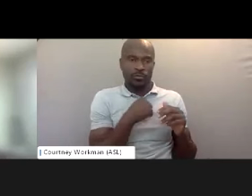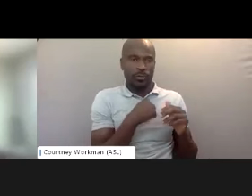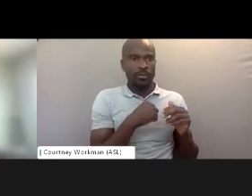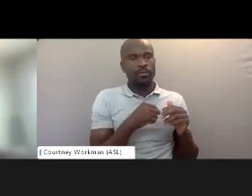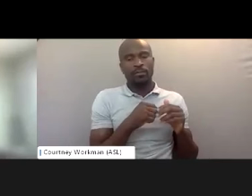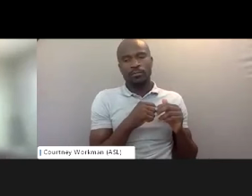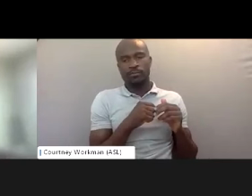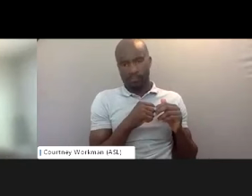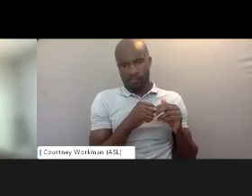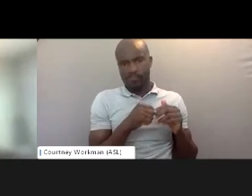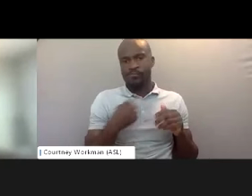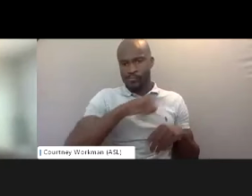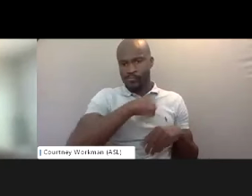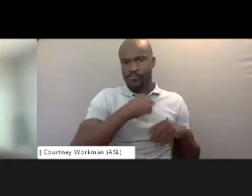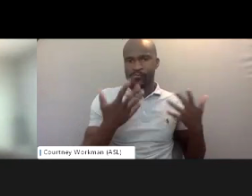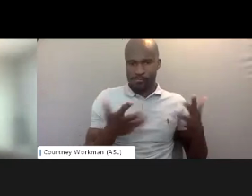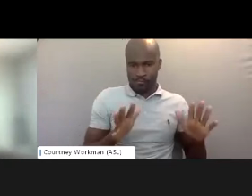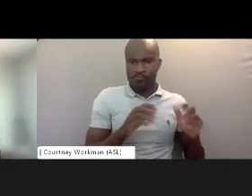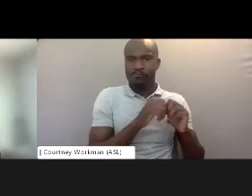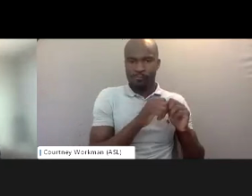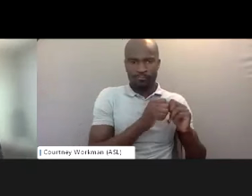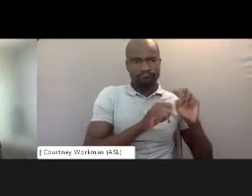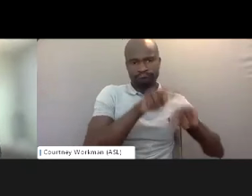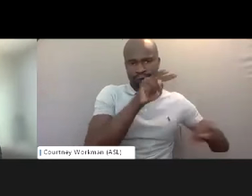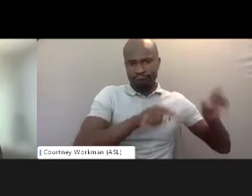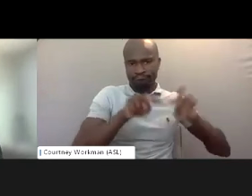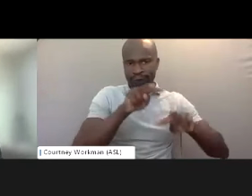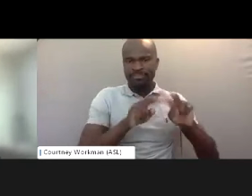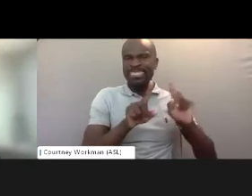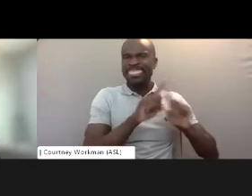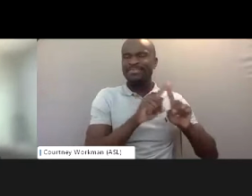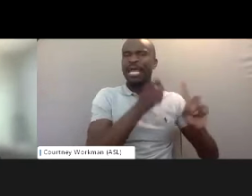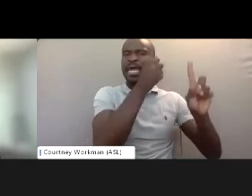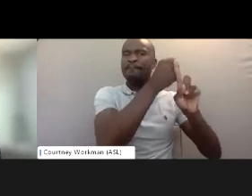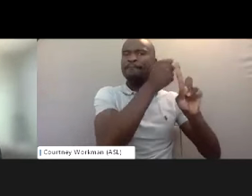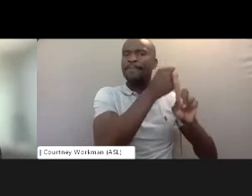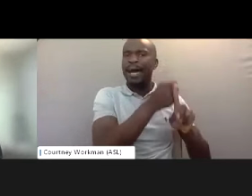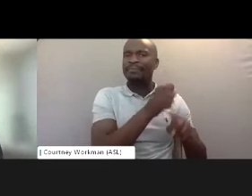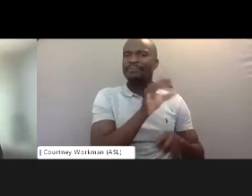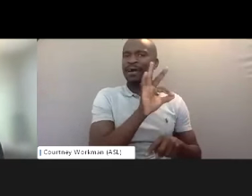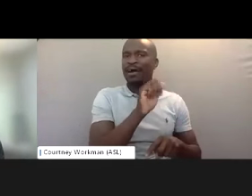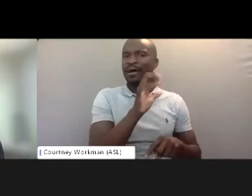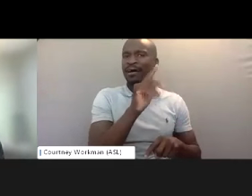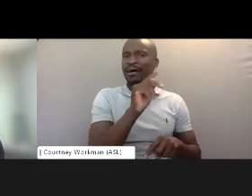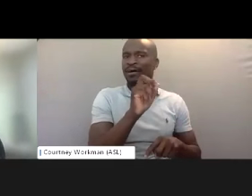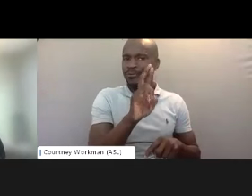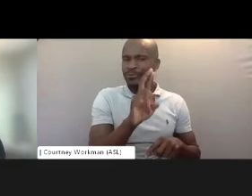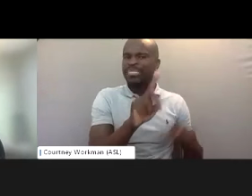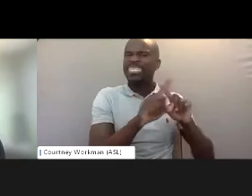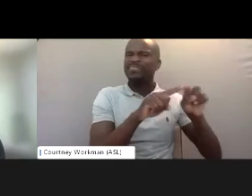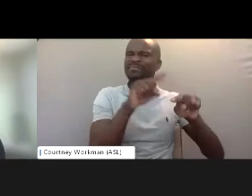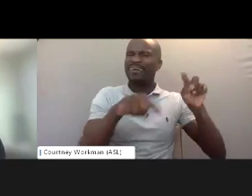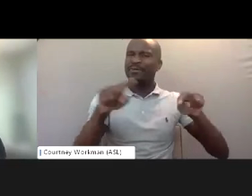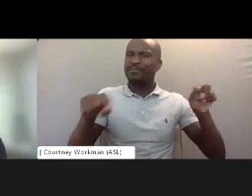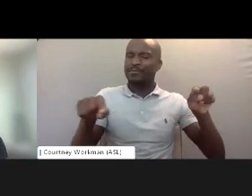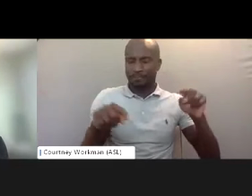mental health and just general impact factors, or kind of impact different consequences or variables. One of the pieces that